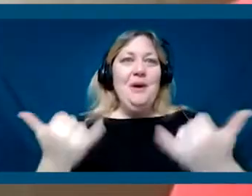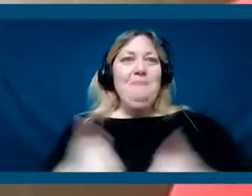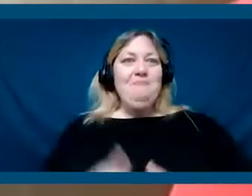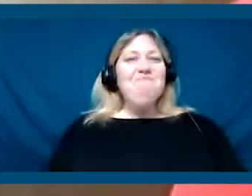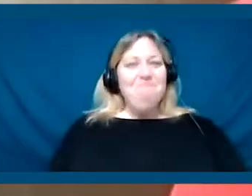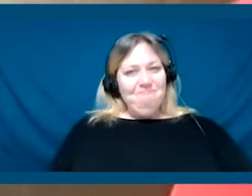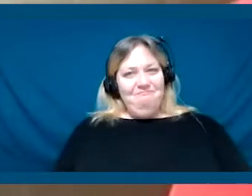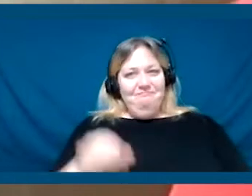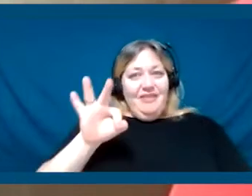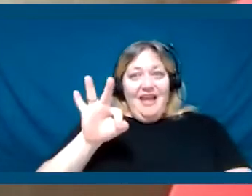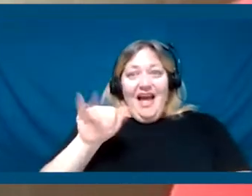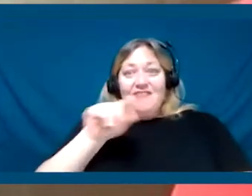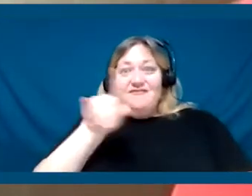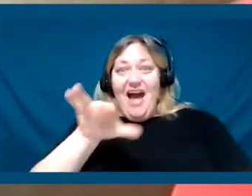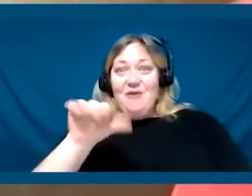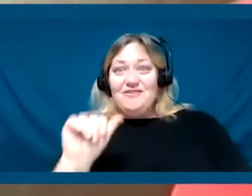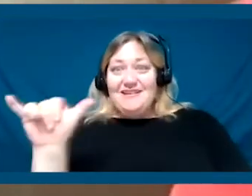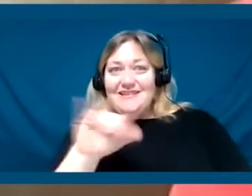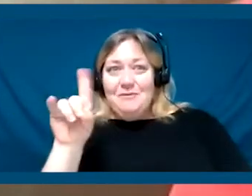Fauza, could we get the same question answered?